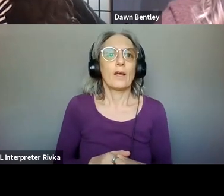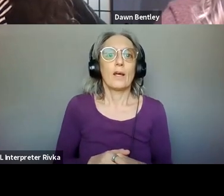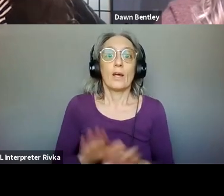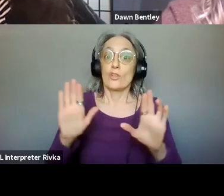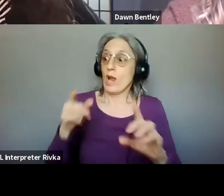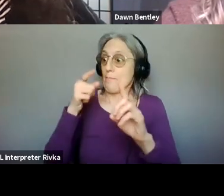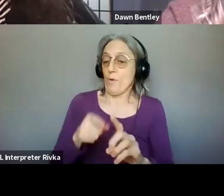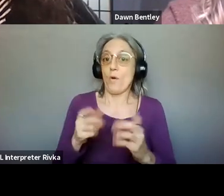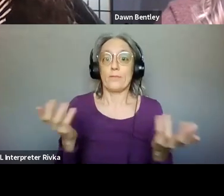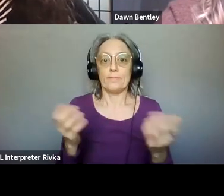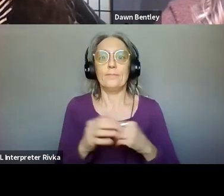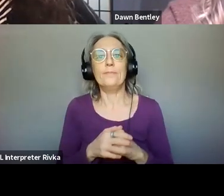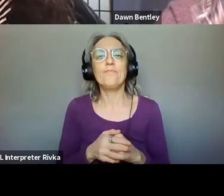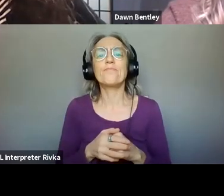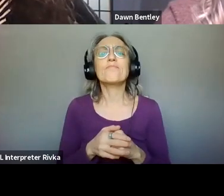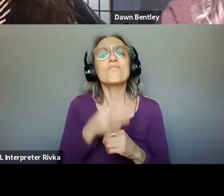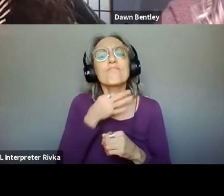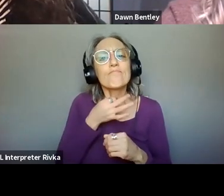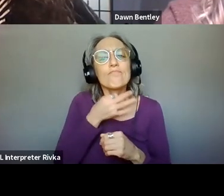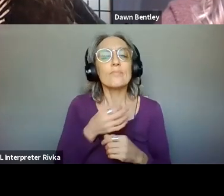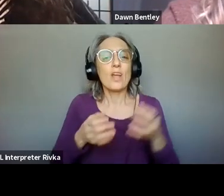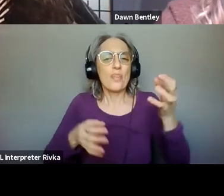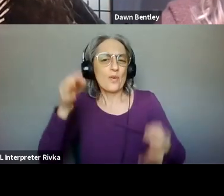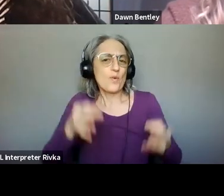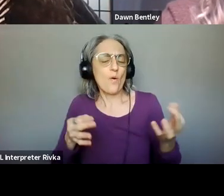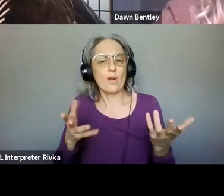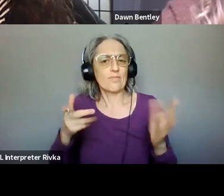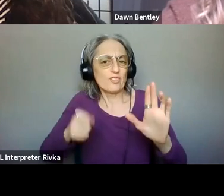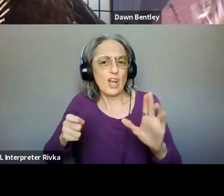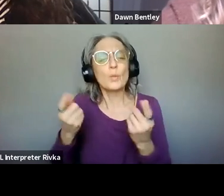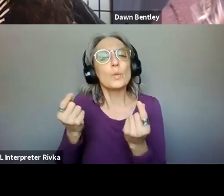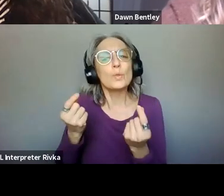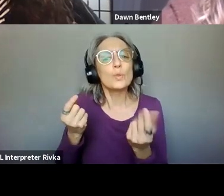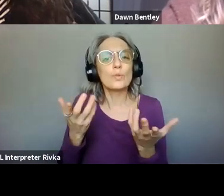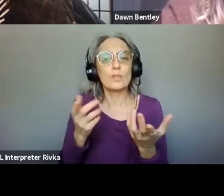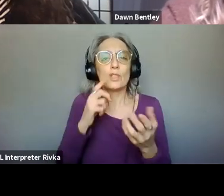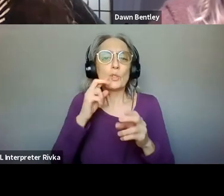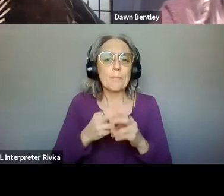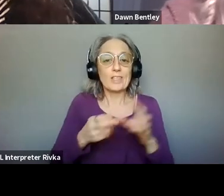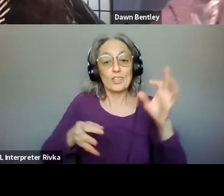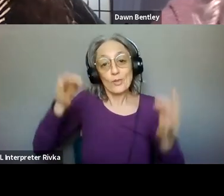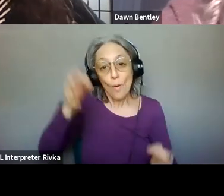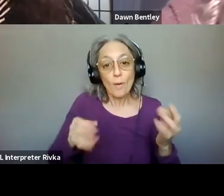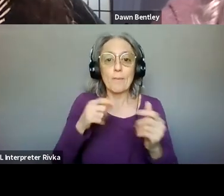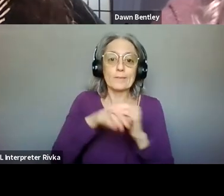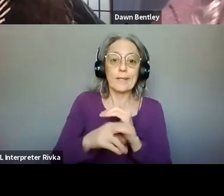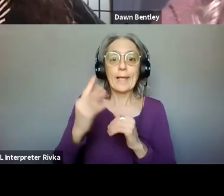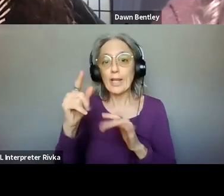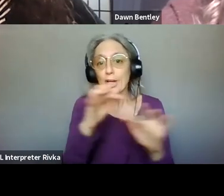is the overall role of the court? I've heard you guys both mention the court multiple times. What is the role of the court when guardianship is